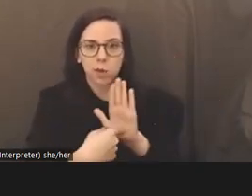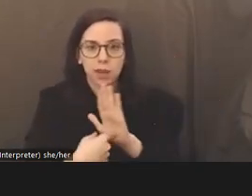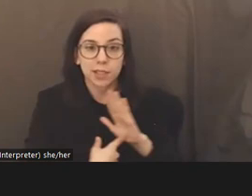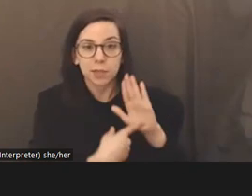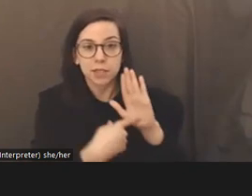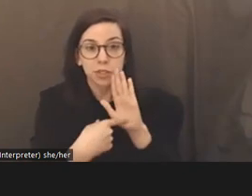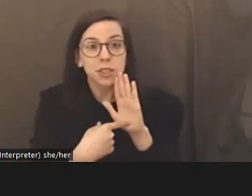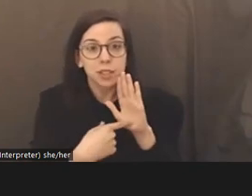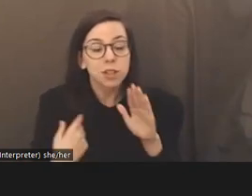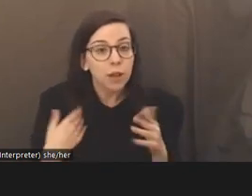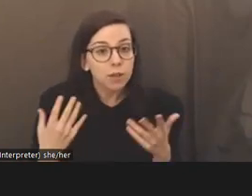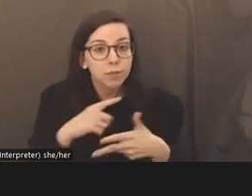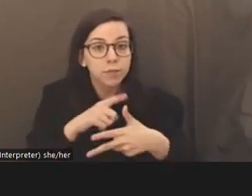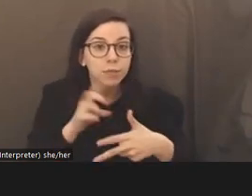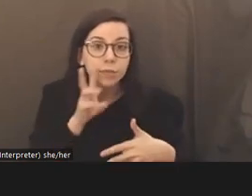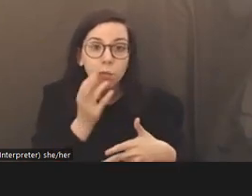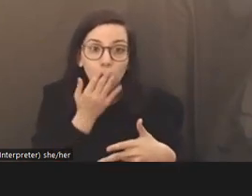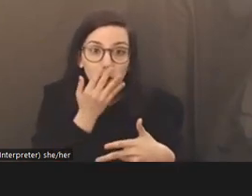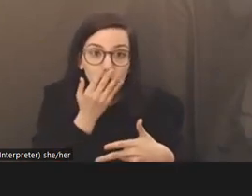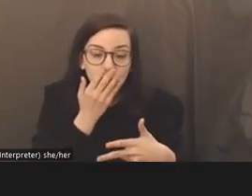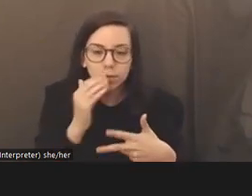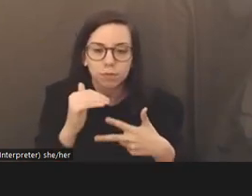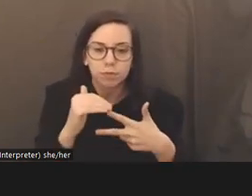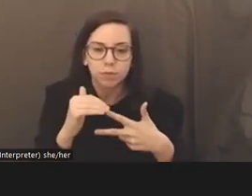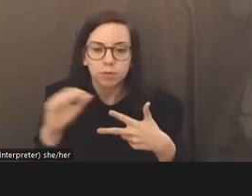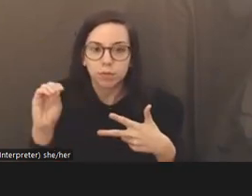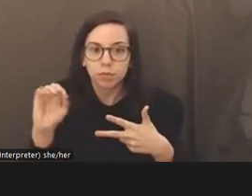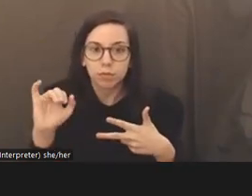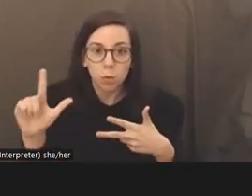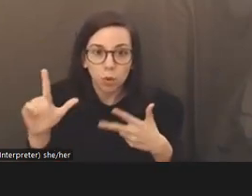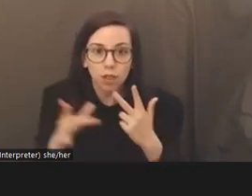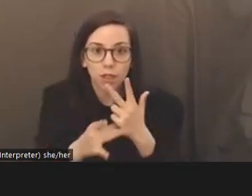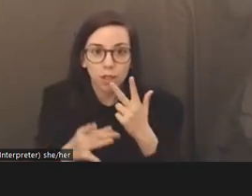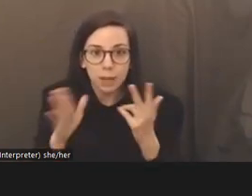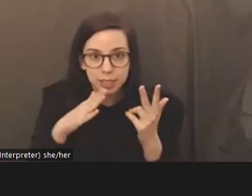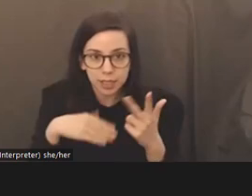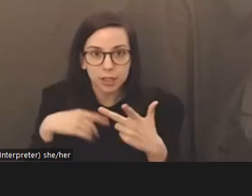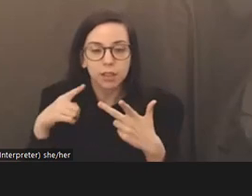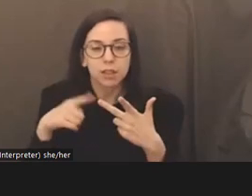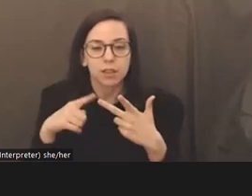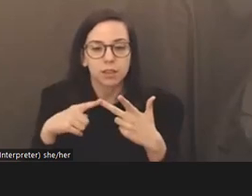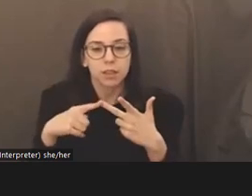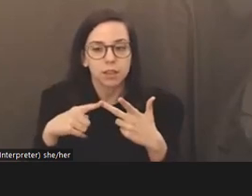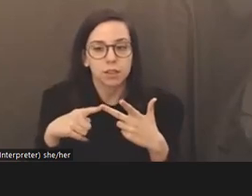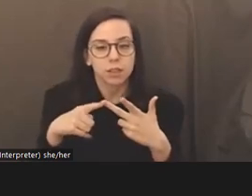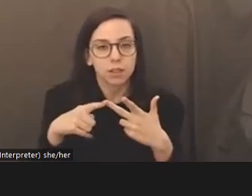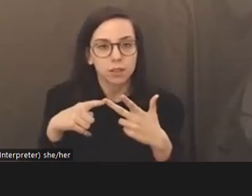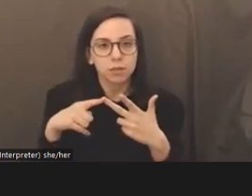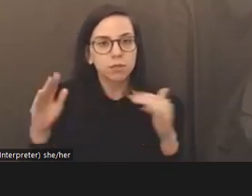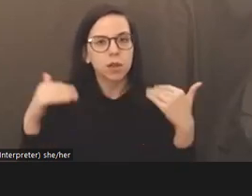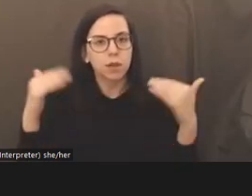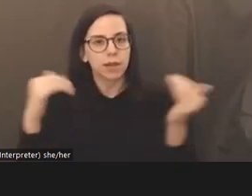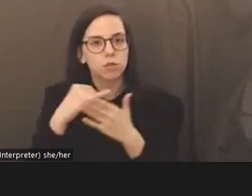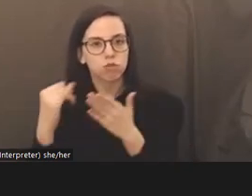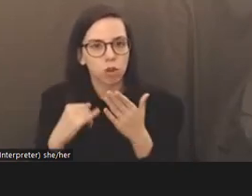we have a watercolor section, we have an oil painting section, and then we also have an advanced drawing